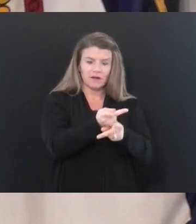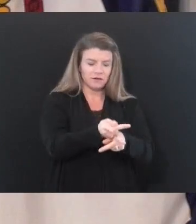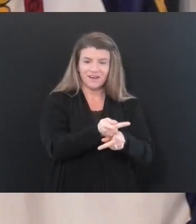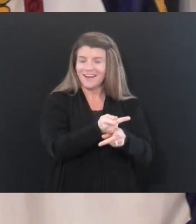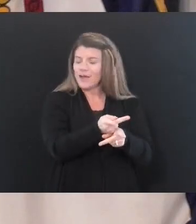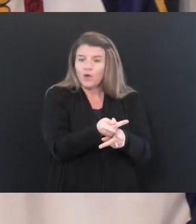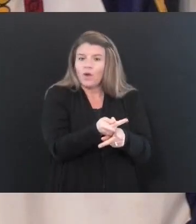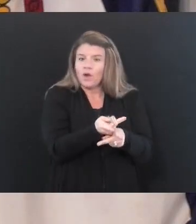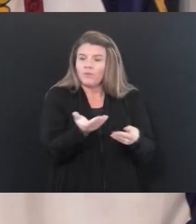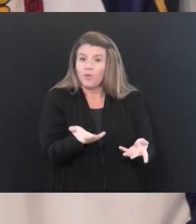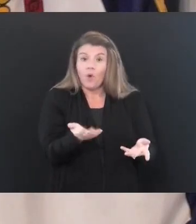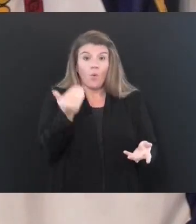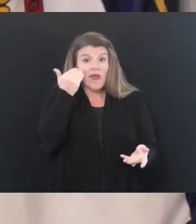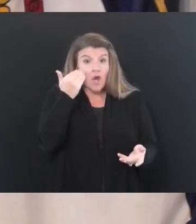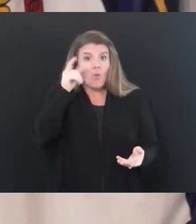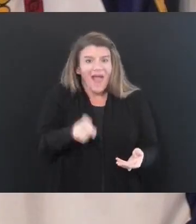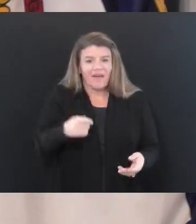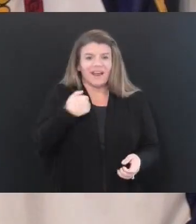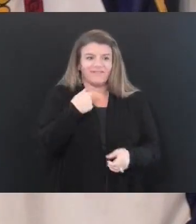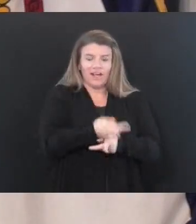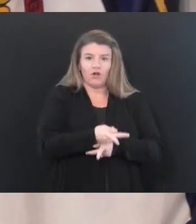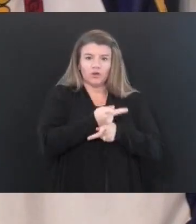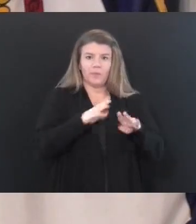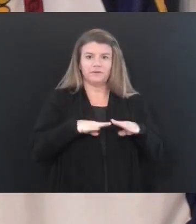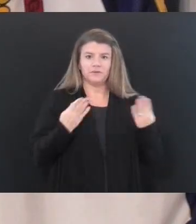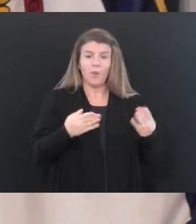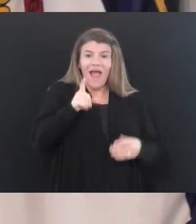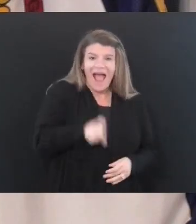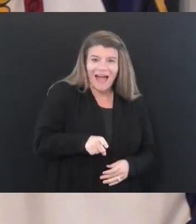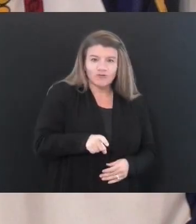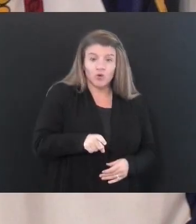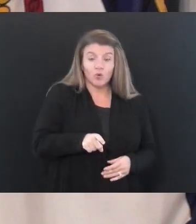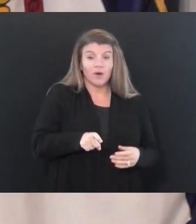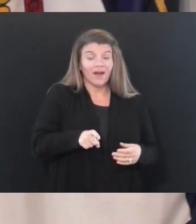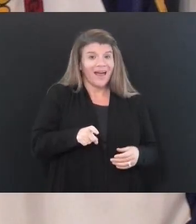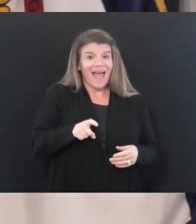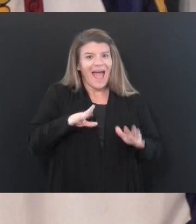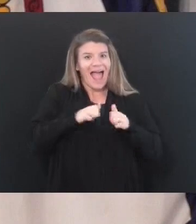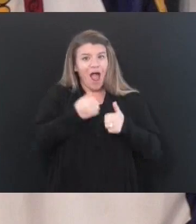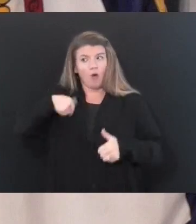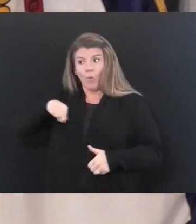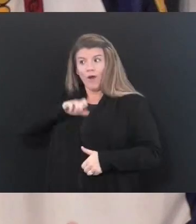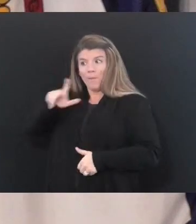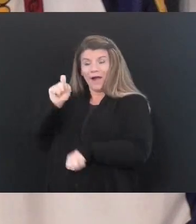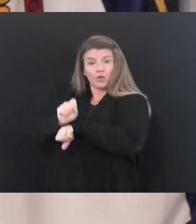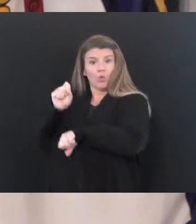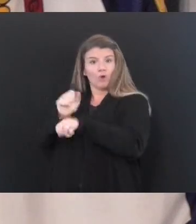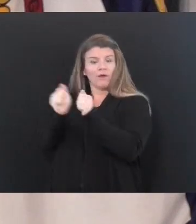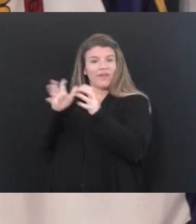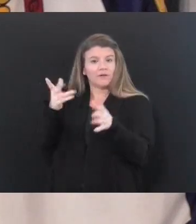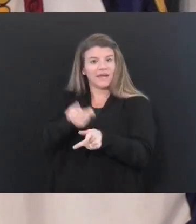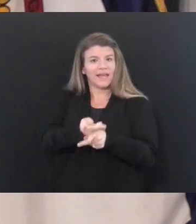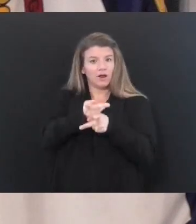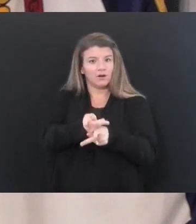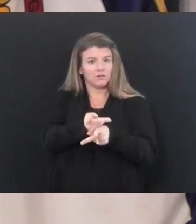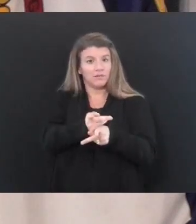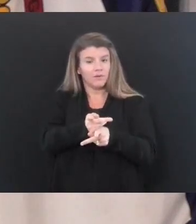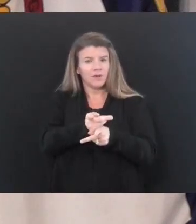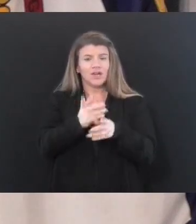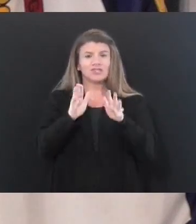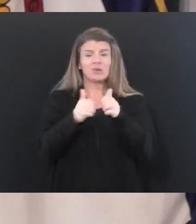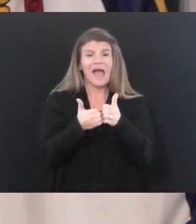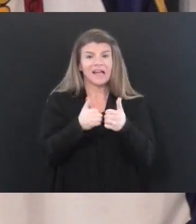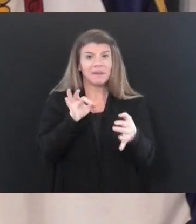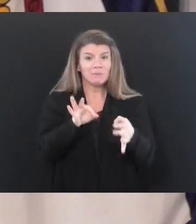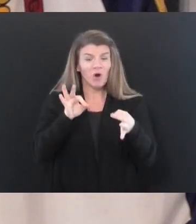our daycares. We have to have our daycares for us to be able to go back to work. How are we going to make it perfect with a bunch of